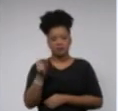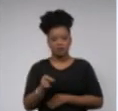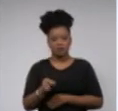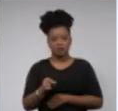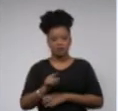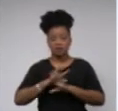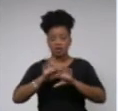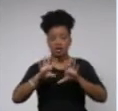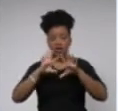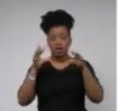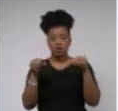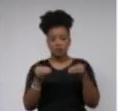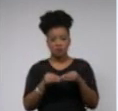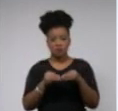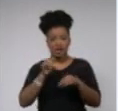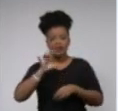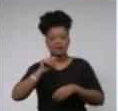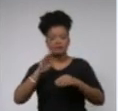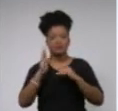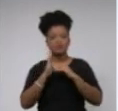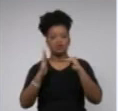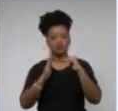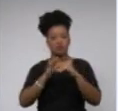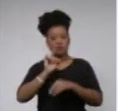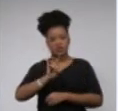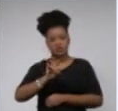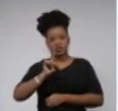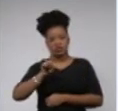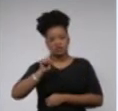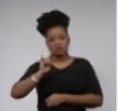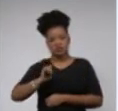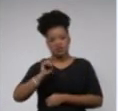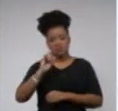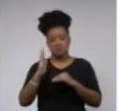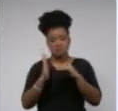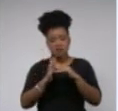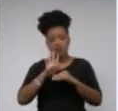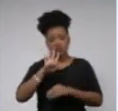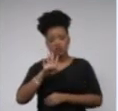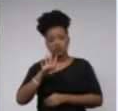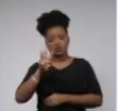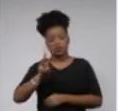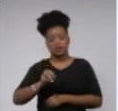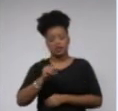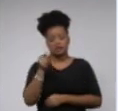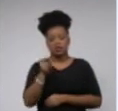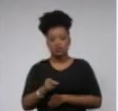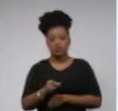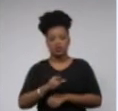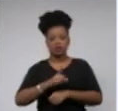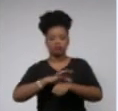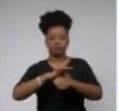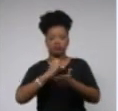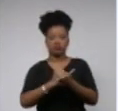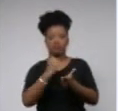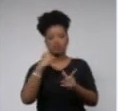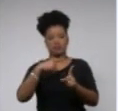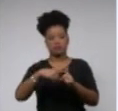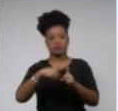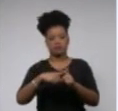3,383 deaths were reported in the region yesterday, nearly 50% of worldwide fatalities, for a total amount